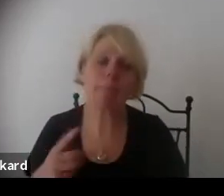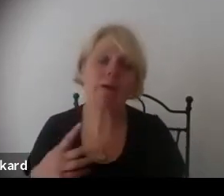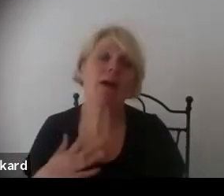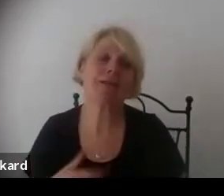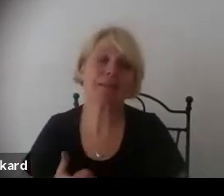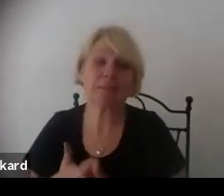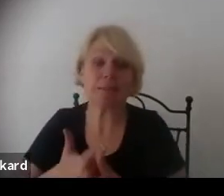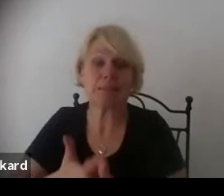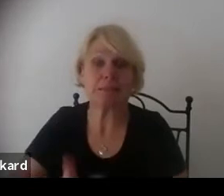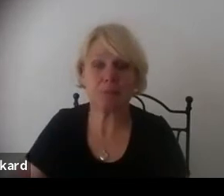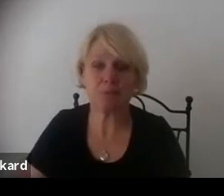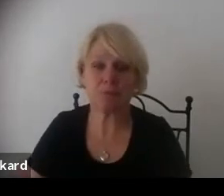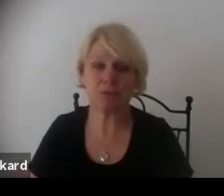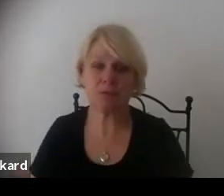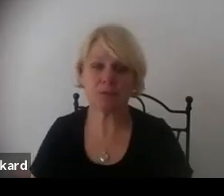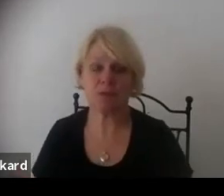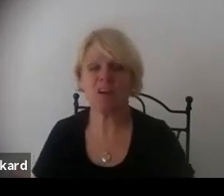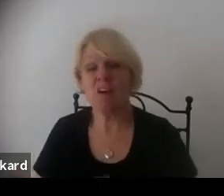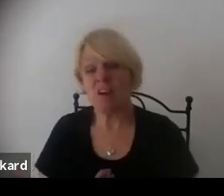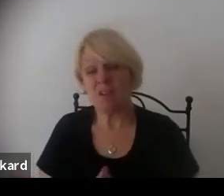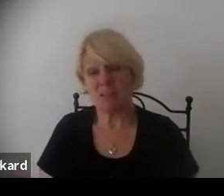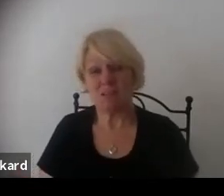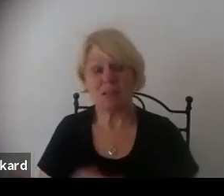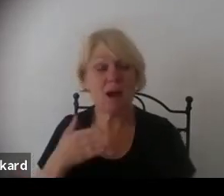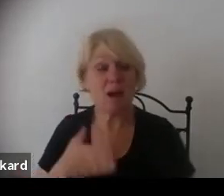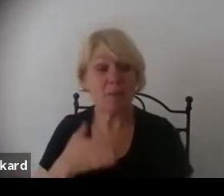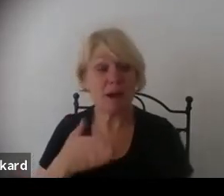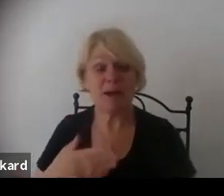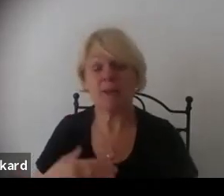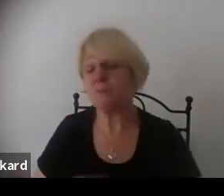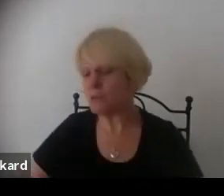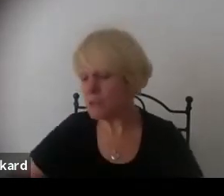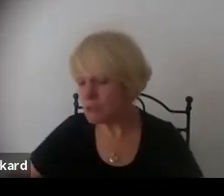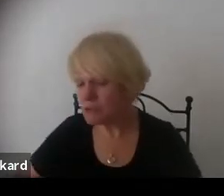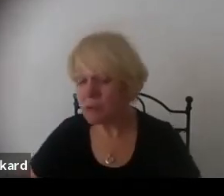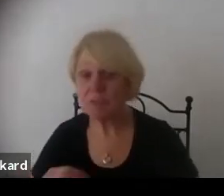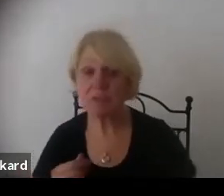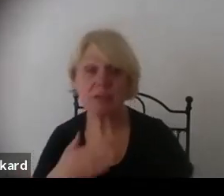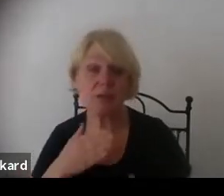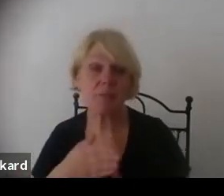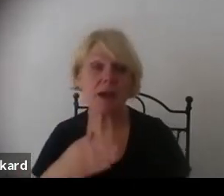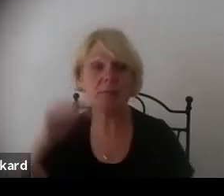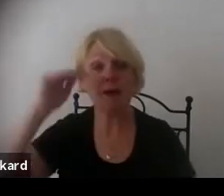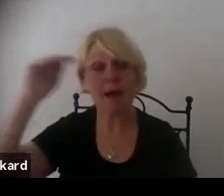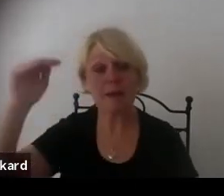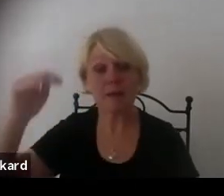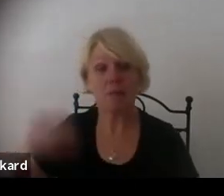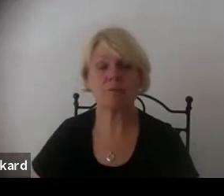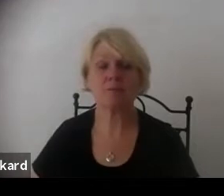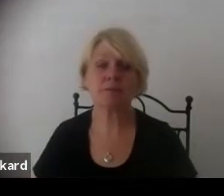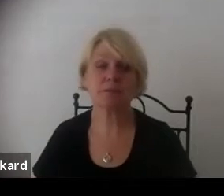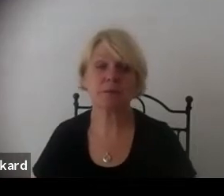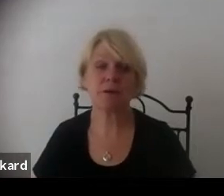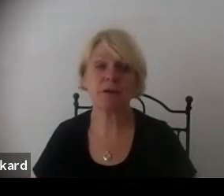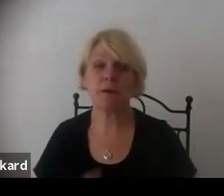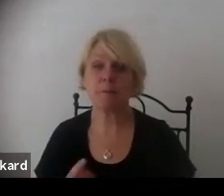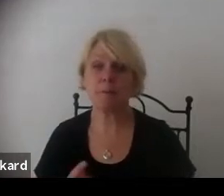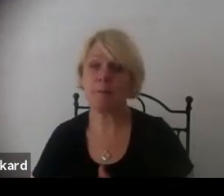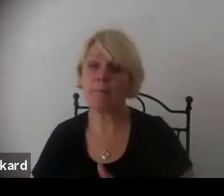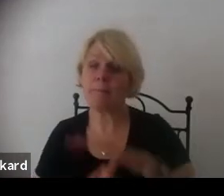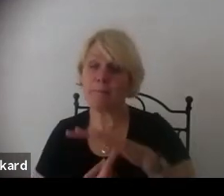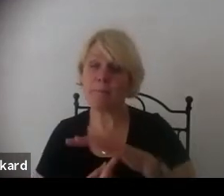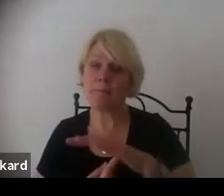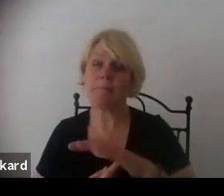for children, some for adults, some for older people, and they're primarily about helping people to either keep them